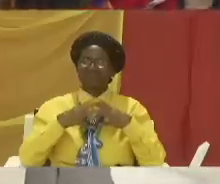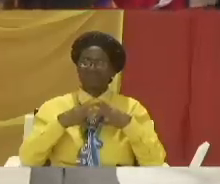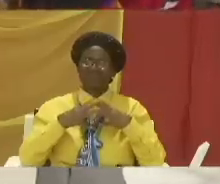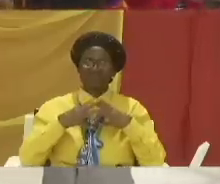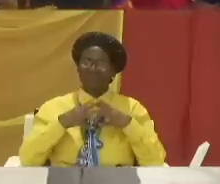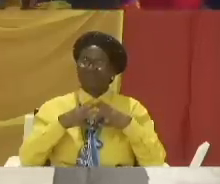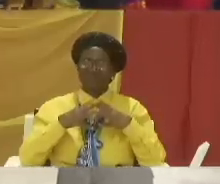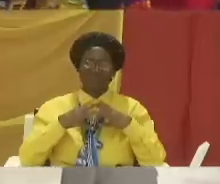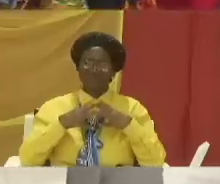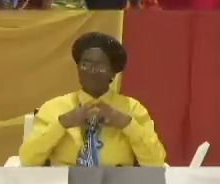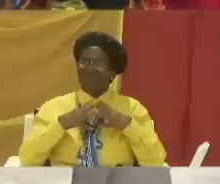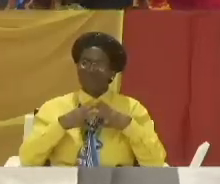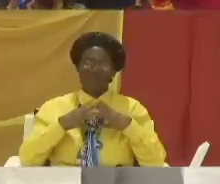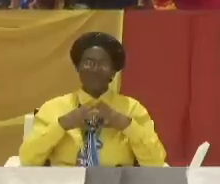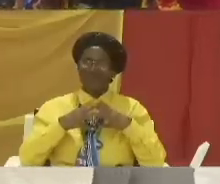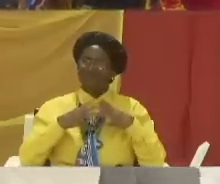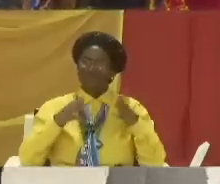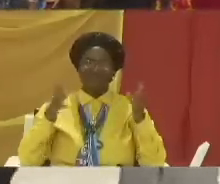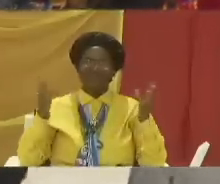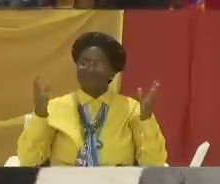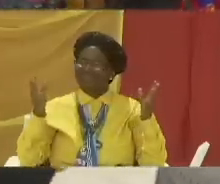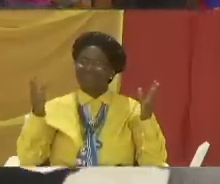Thank you, Lord.